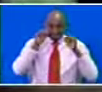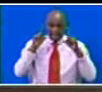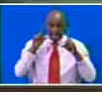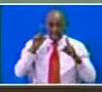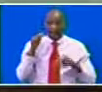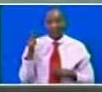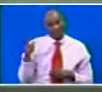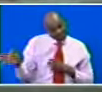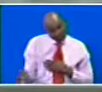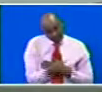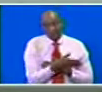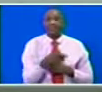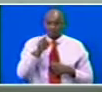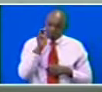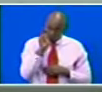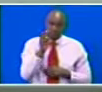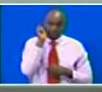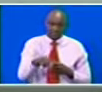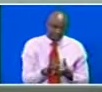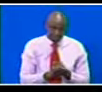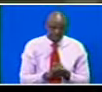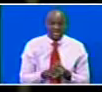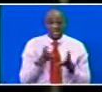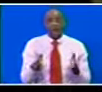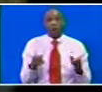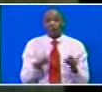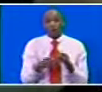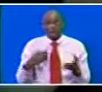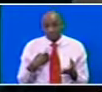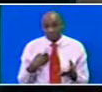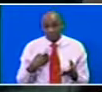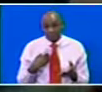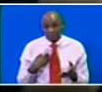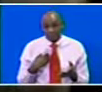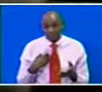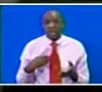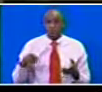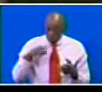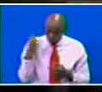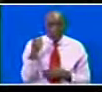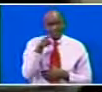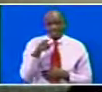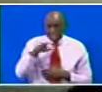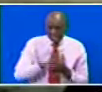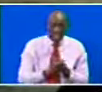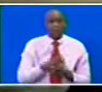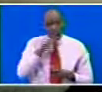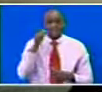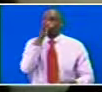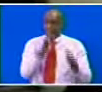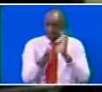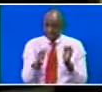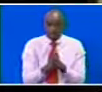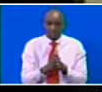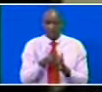nomination process. And as you rightly mentioned, it's not just Kamakuji that we're covering. We were in Embakasi, or